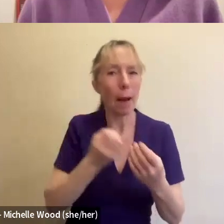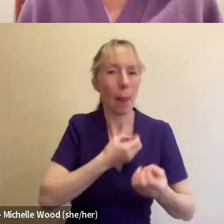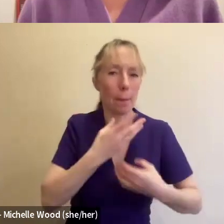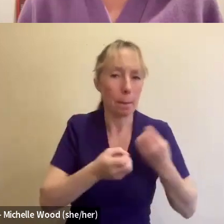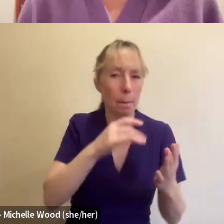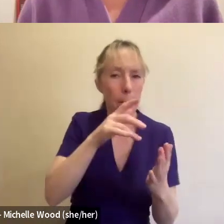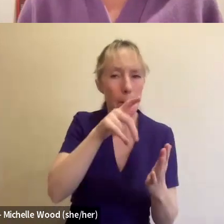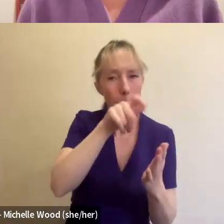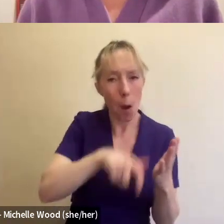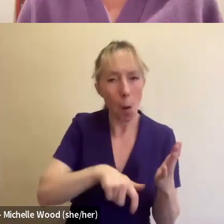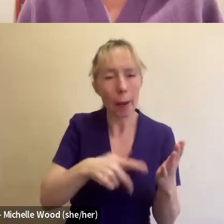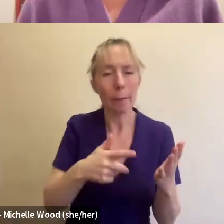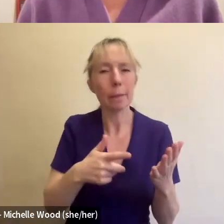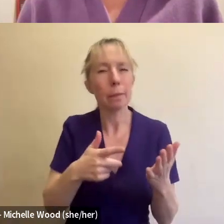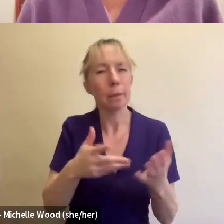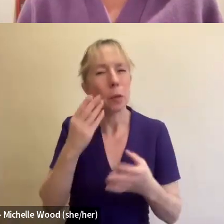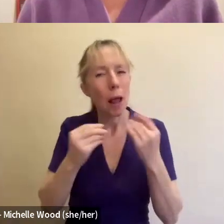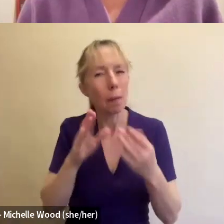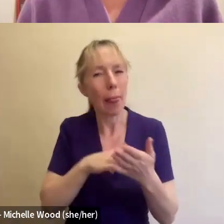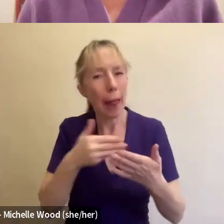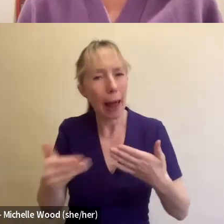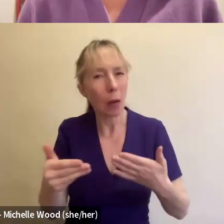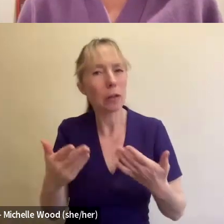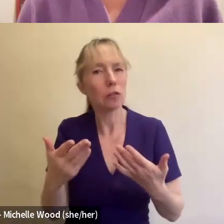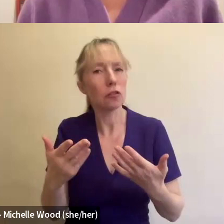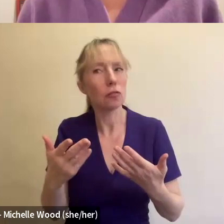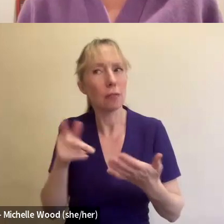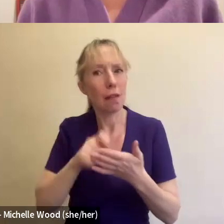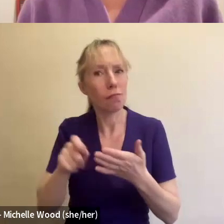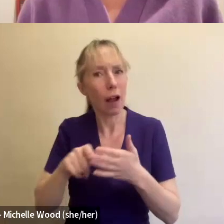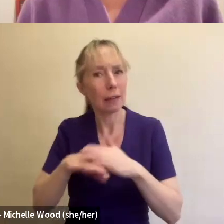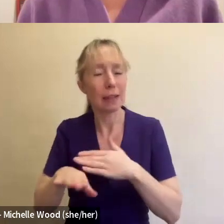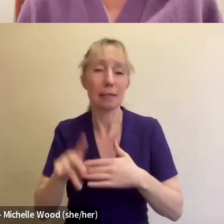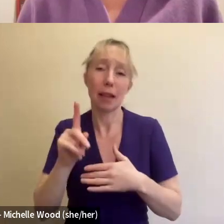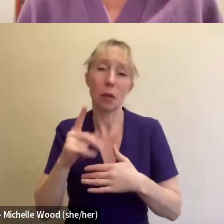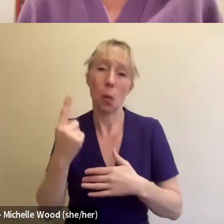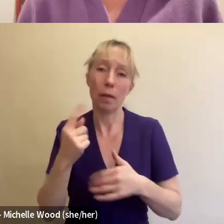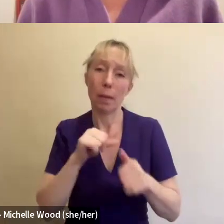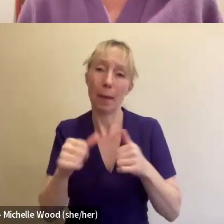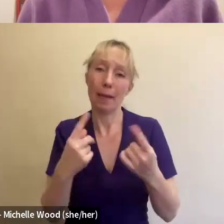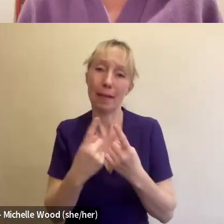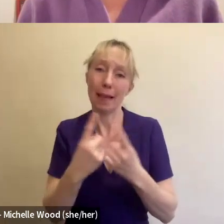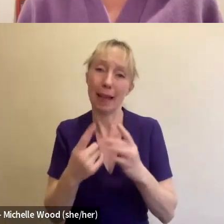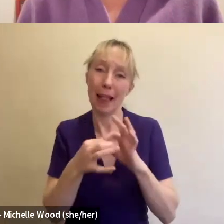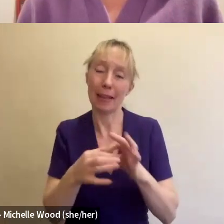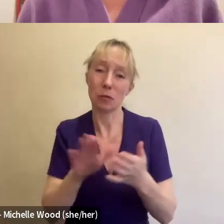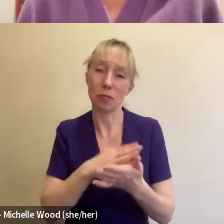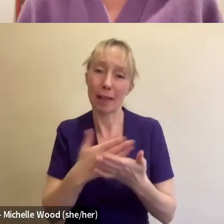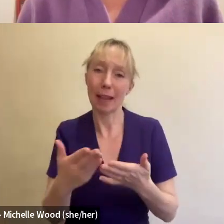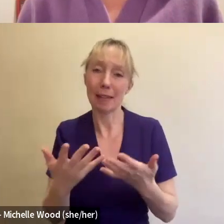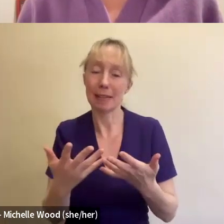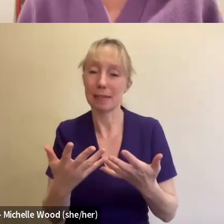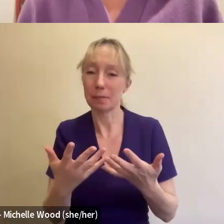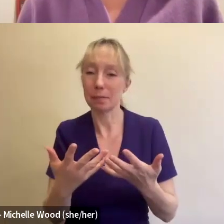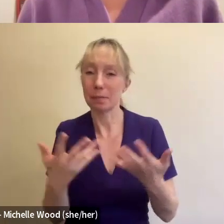involved. And I think it's like probably one of the best things about translating. And how I got into it,